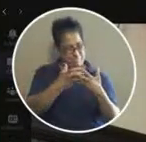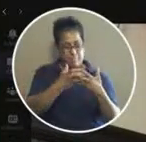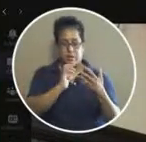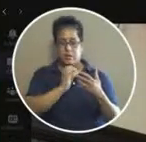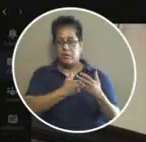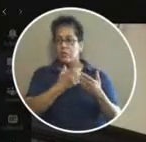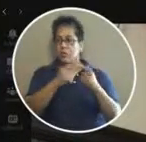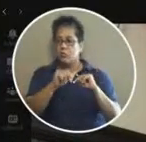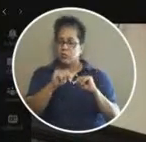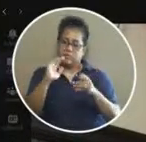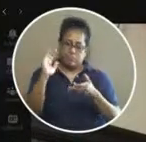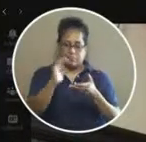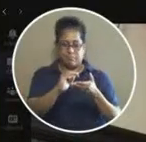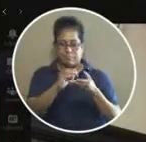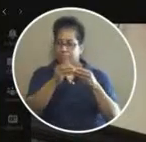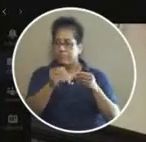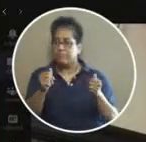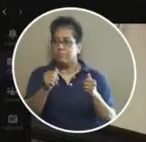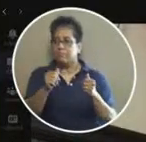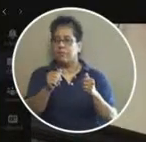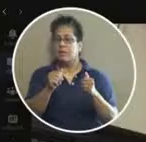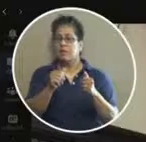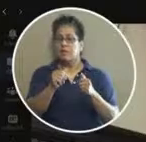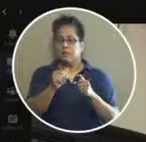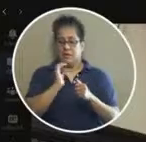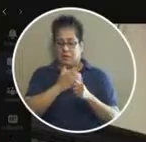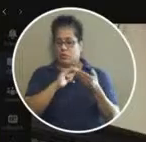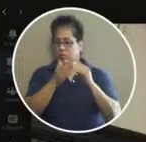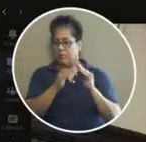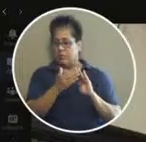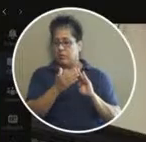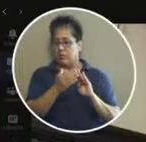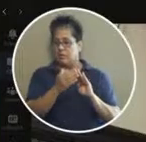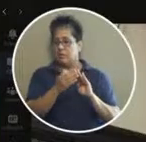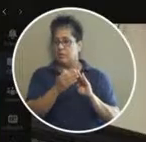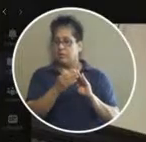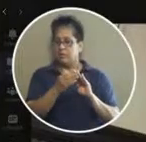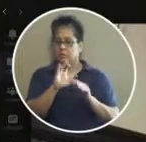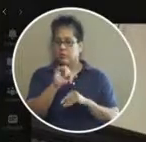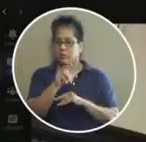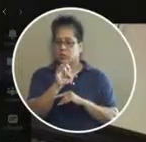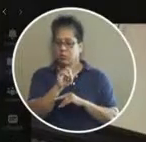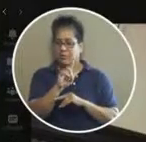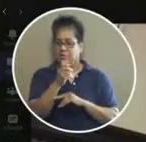hope eventually eliminate COVID-19 infection in our community.